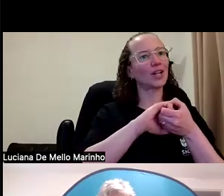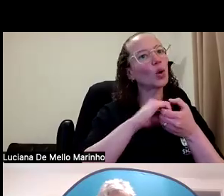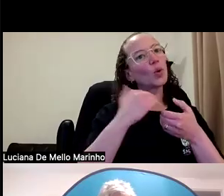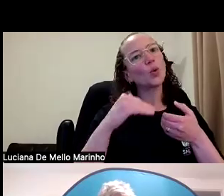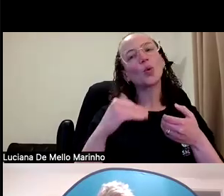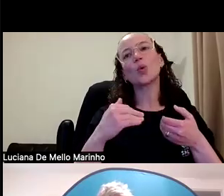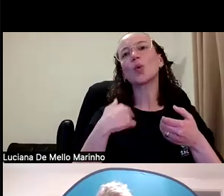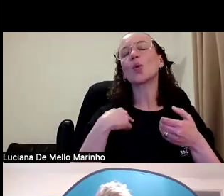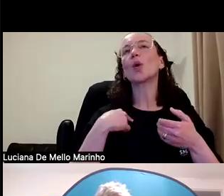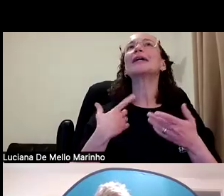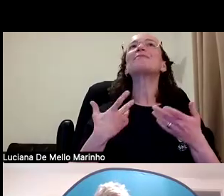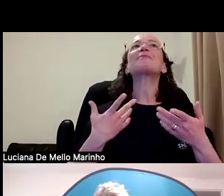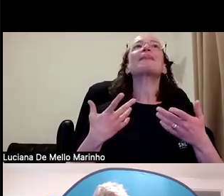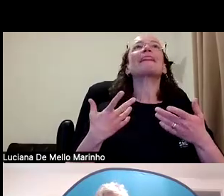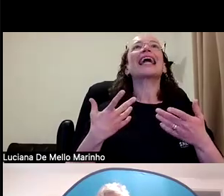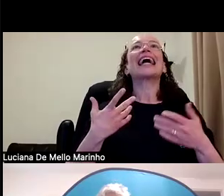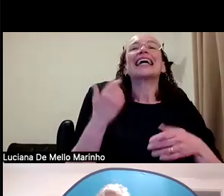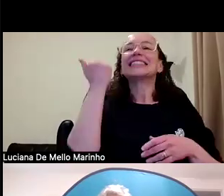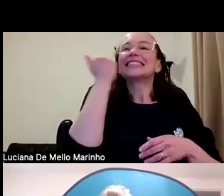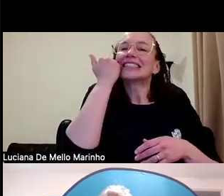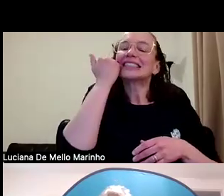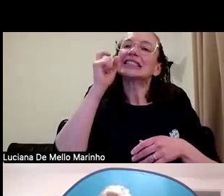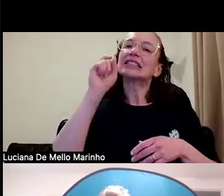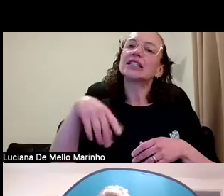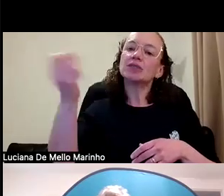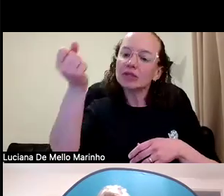And the next one is partnership and collaboration.